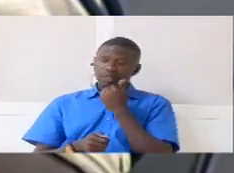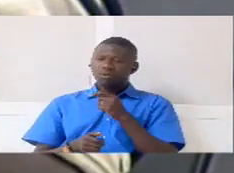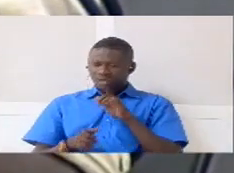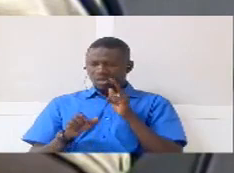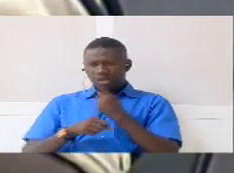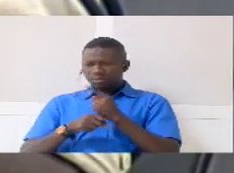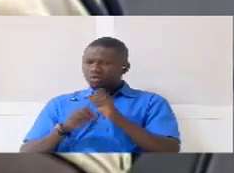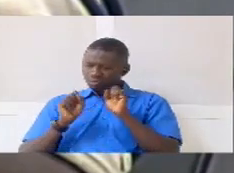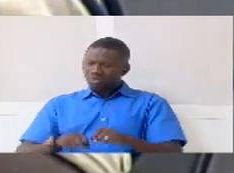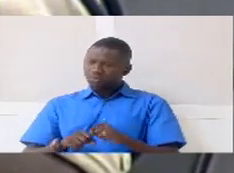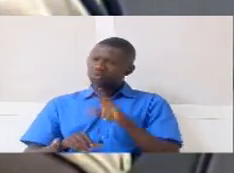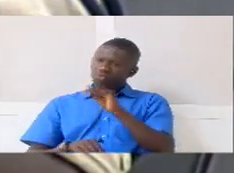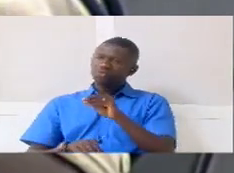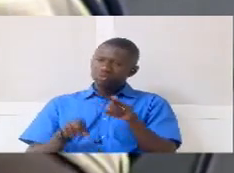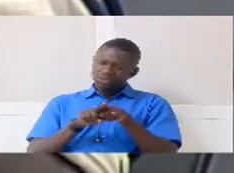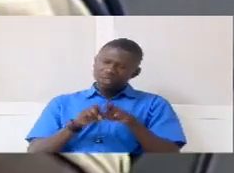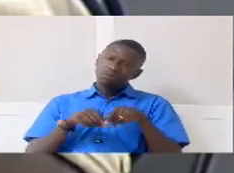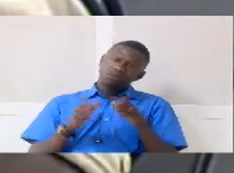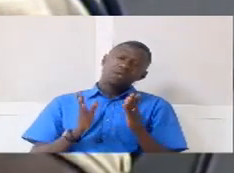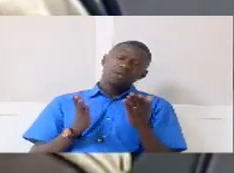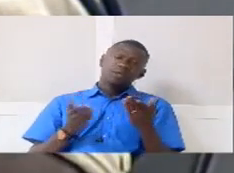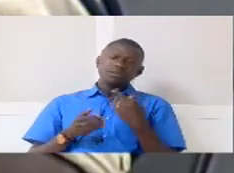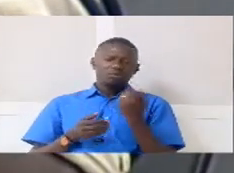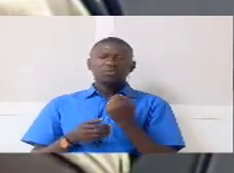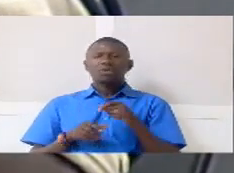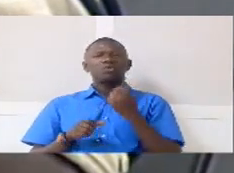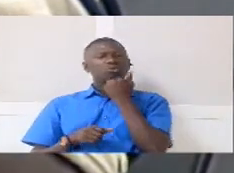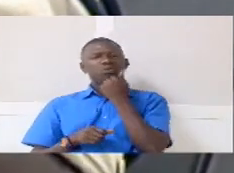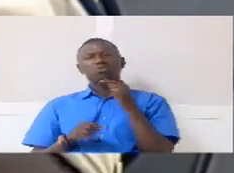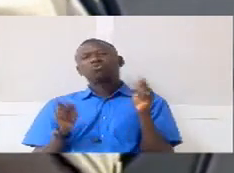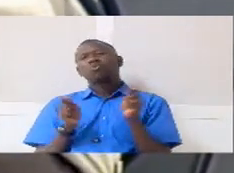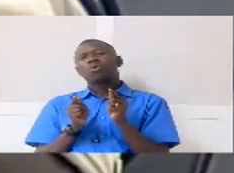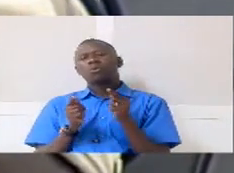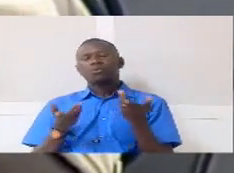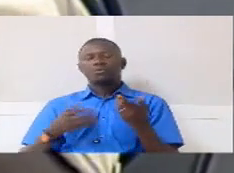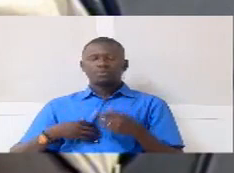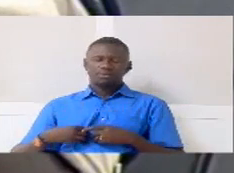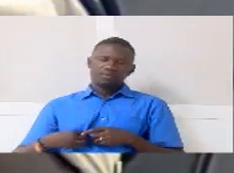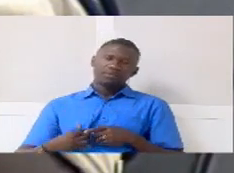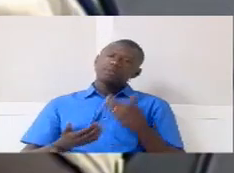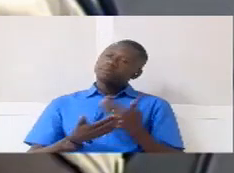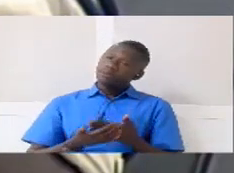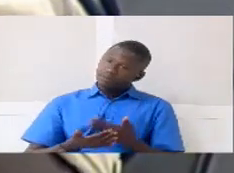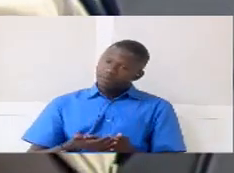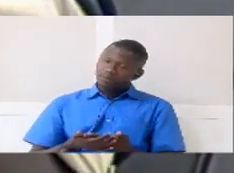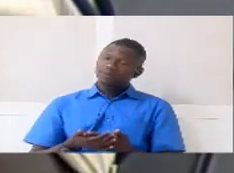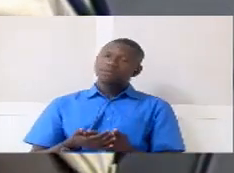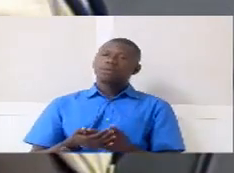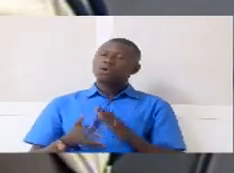too should be able to do the same, so even that our number is small. So this is my plea.